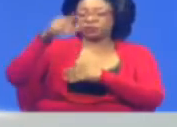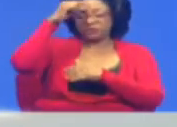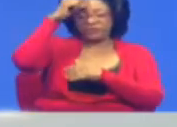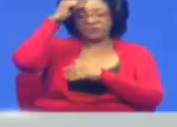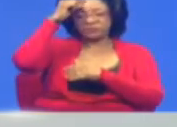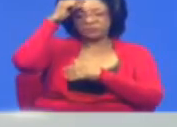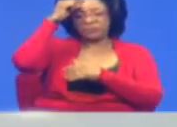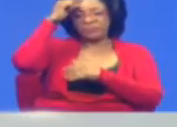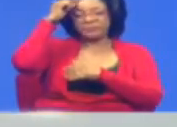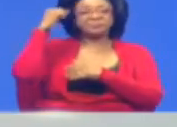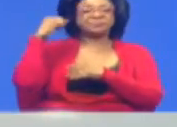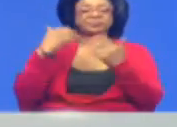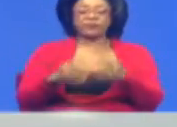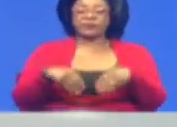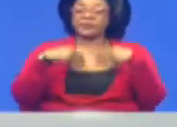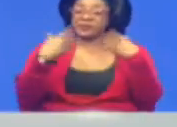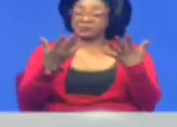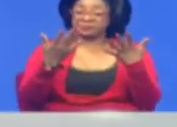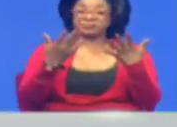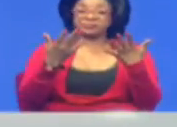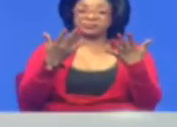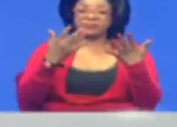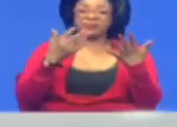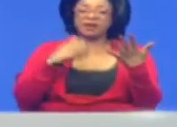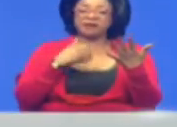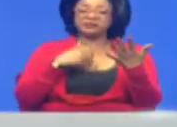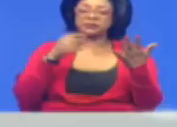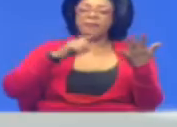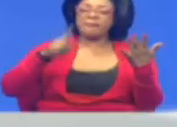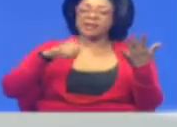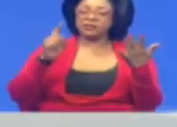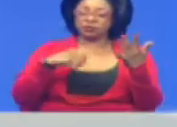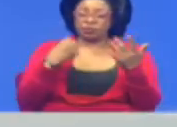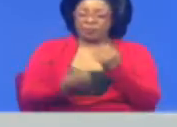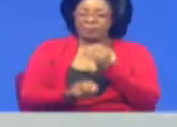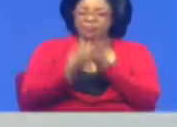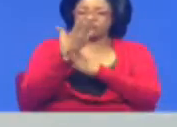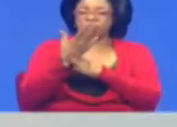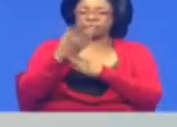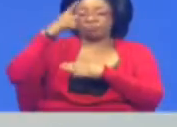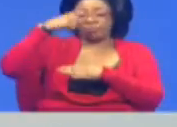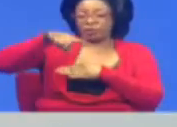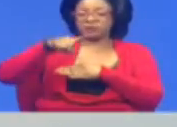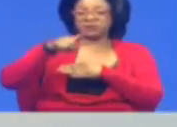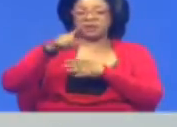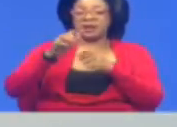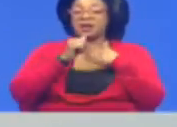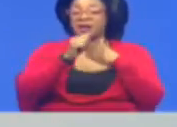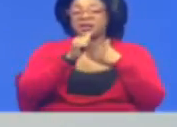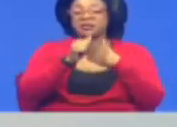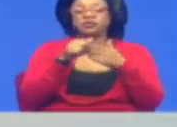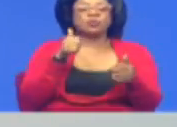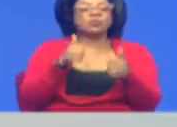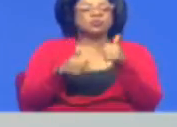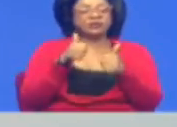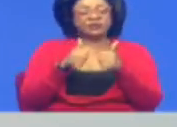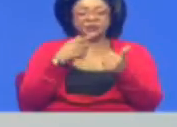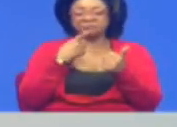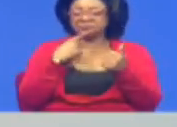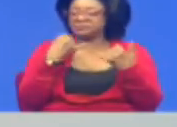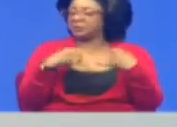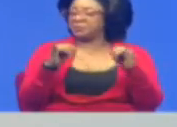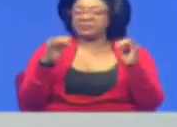They argue that the ministry has spent millions to formulate policies and guidelines, none of which they say have been